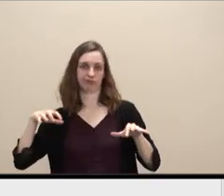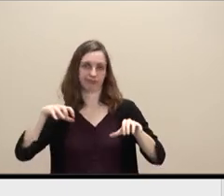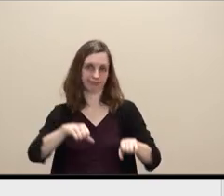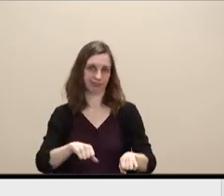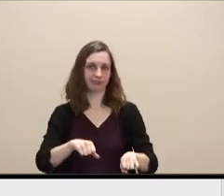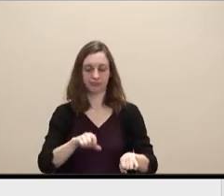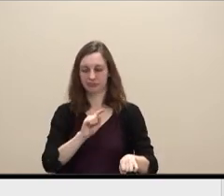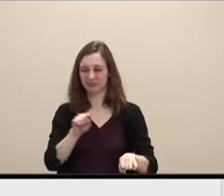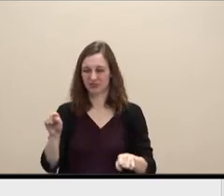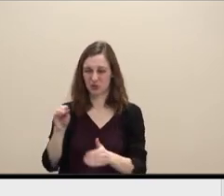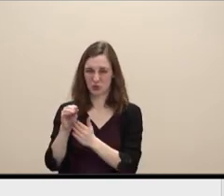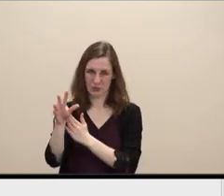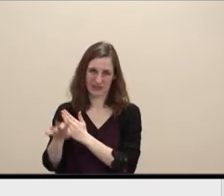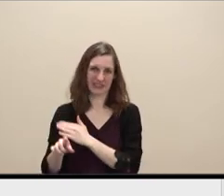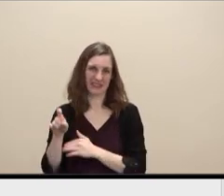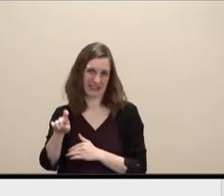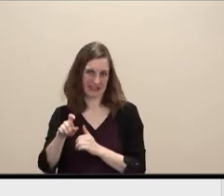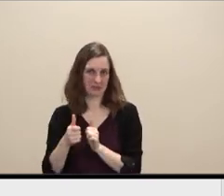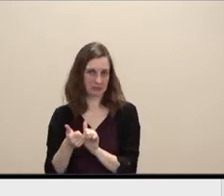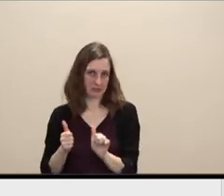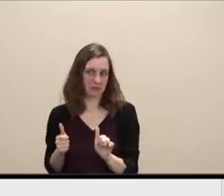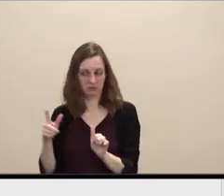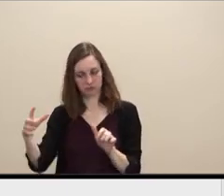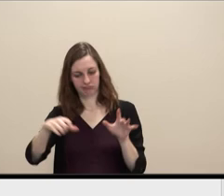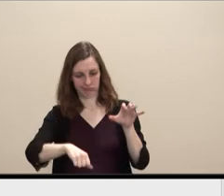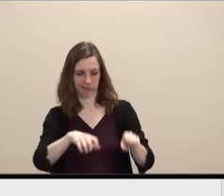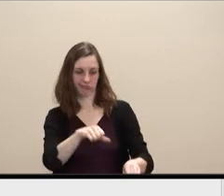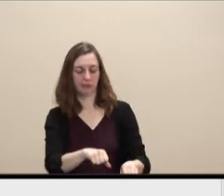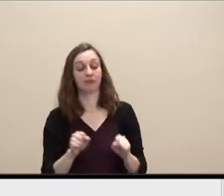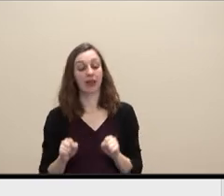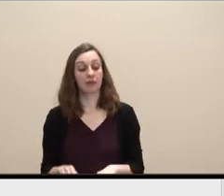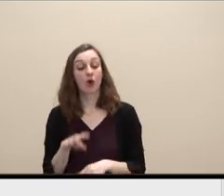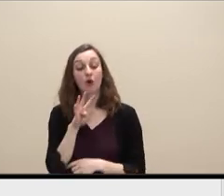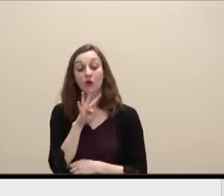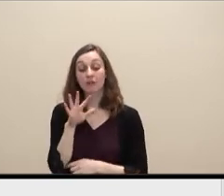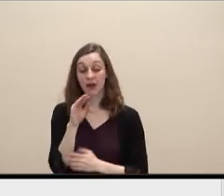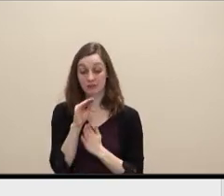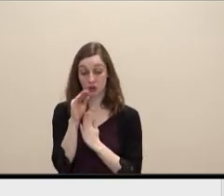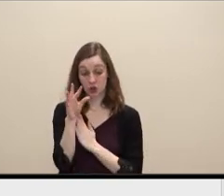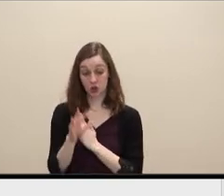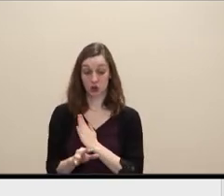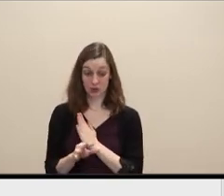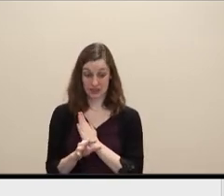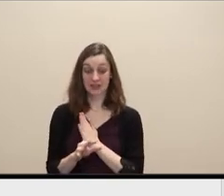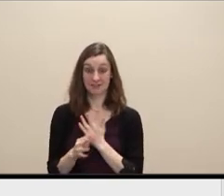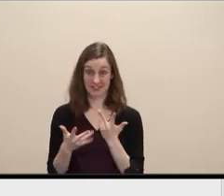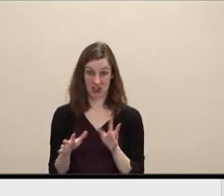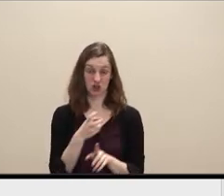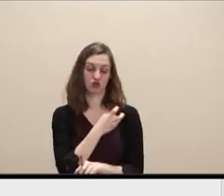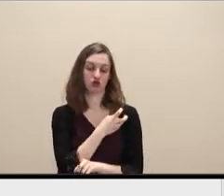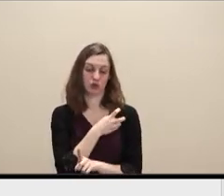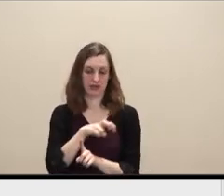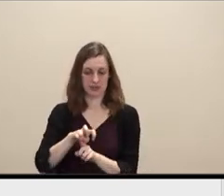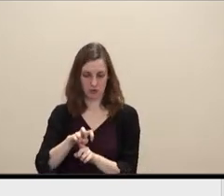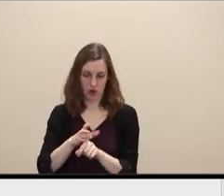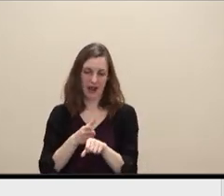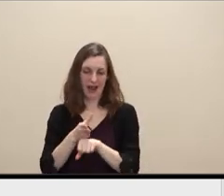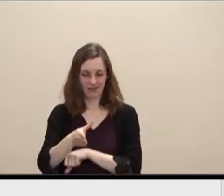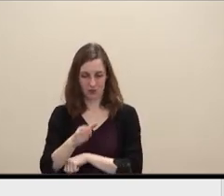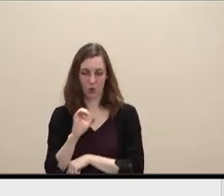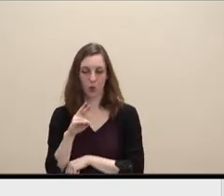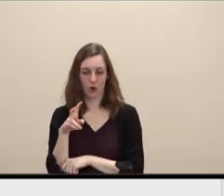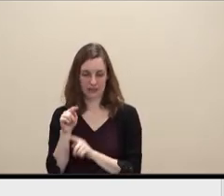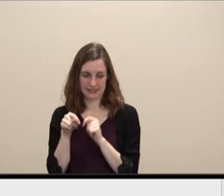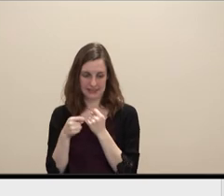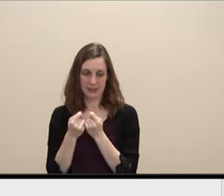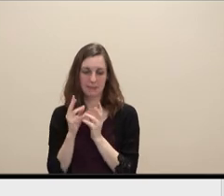who might be in need. And then 45 students have transferred to Brazos after cohort team meetings. They are